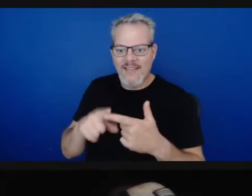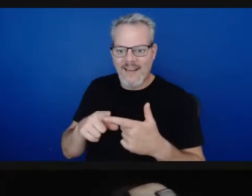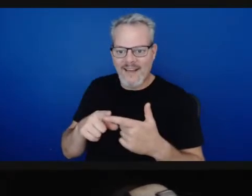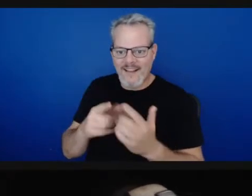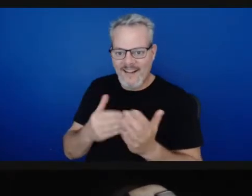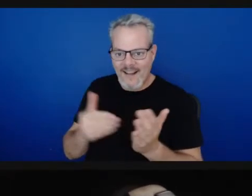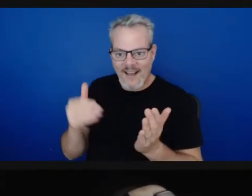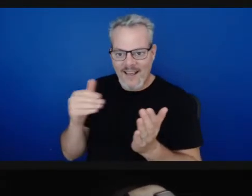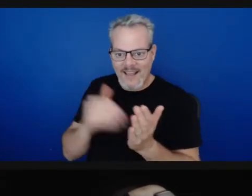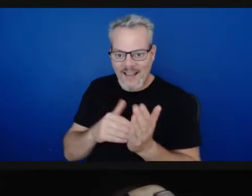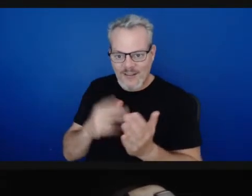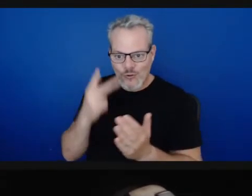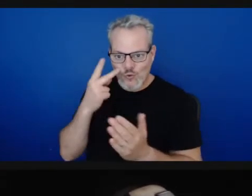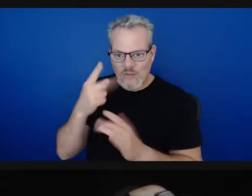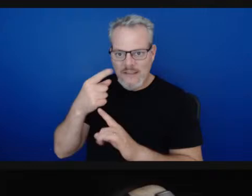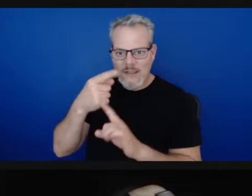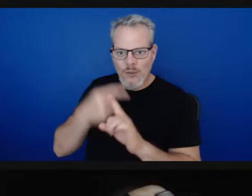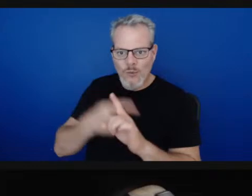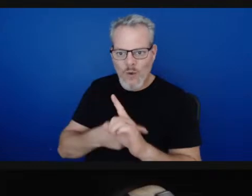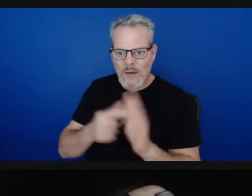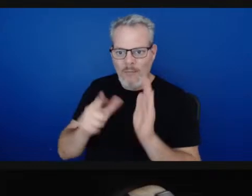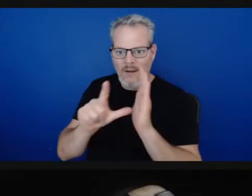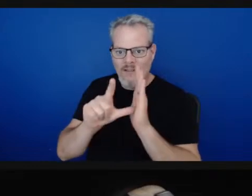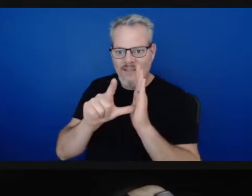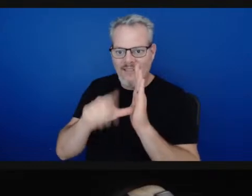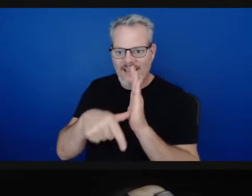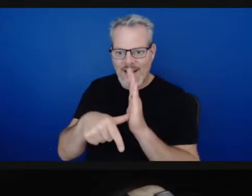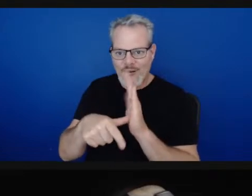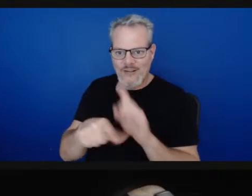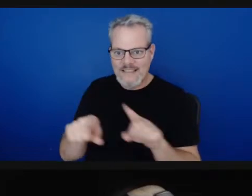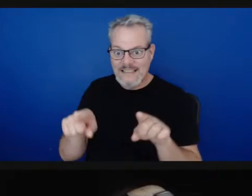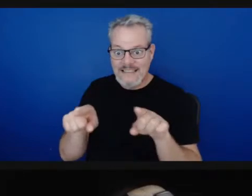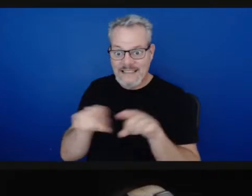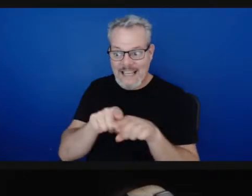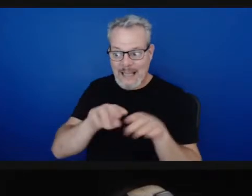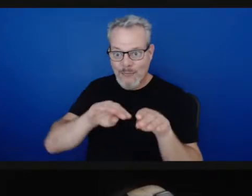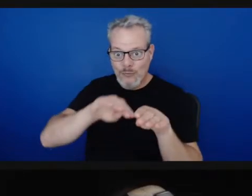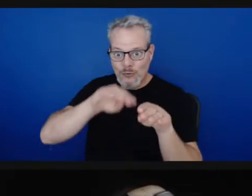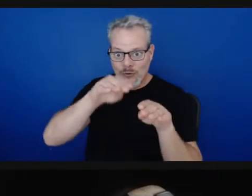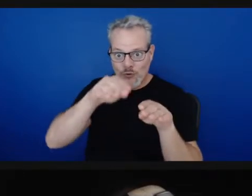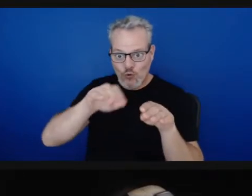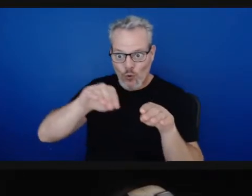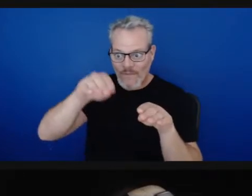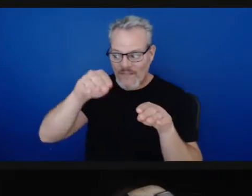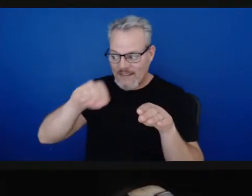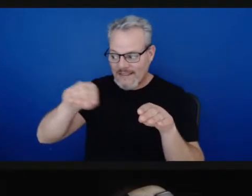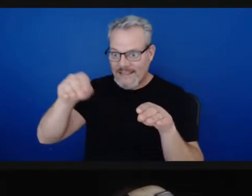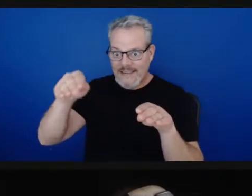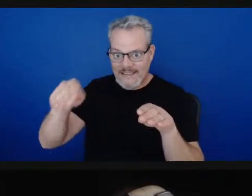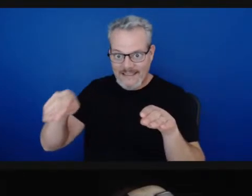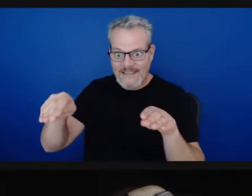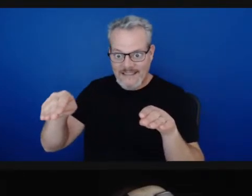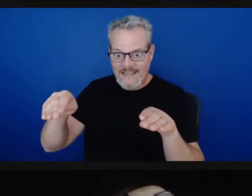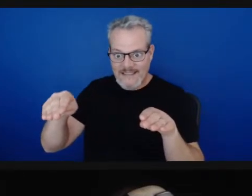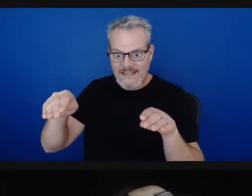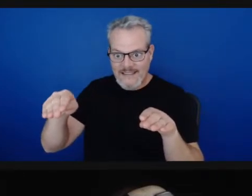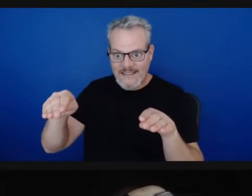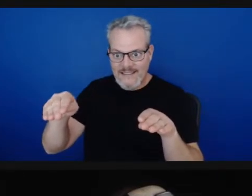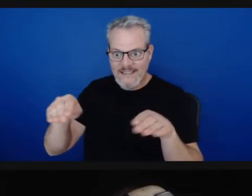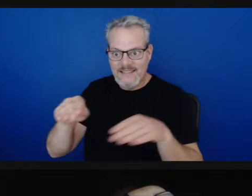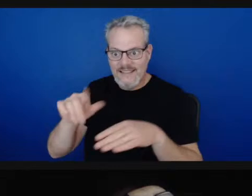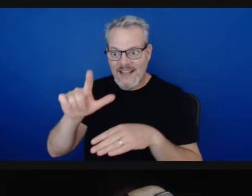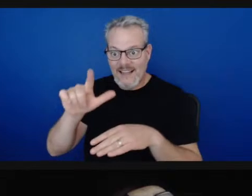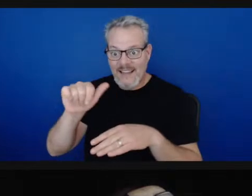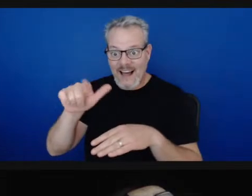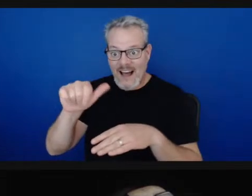is a month later. There is that same lava surface, a little bump right there. The lava was all up to here